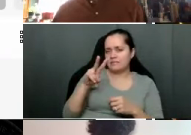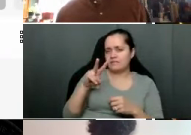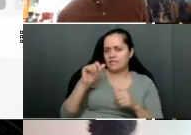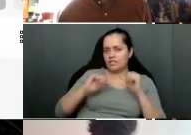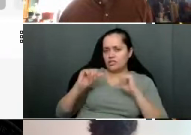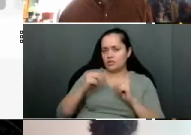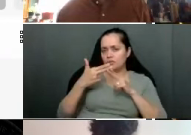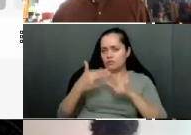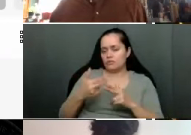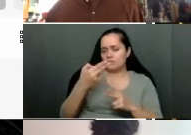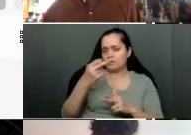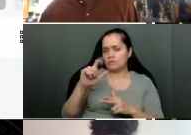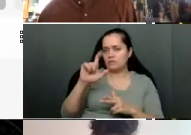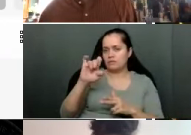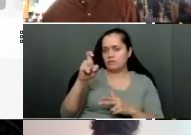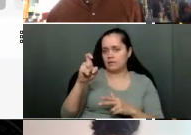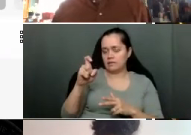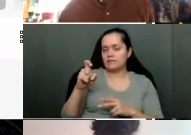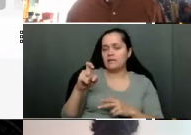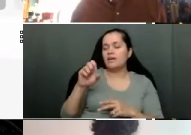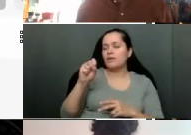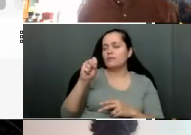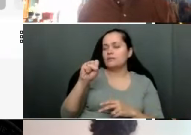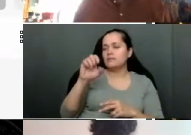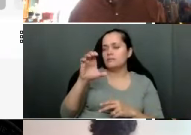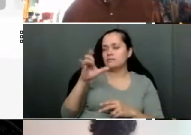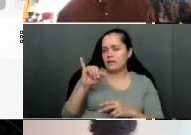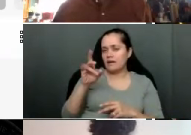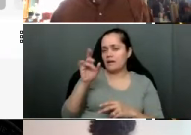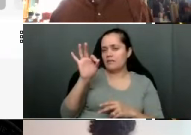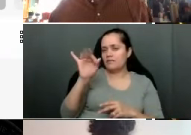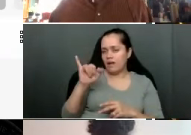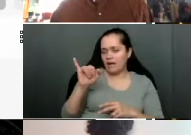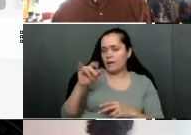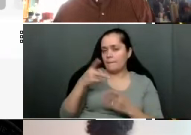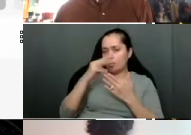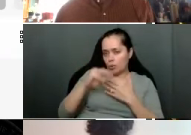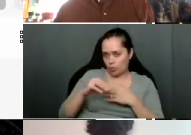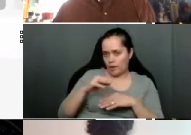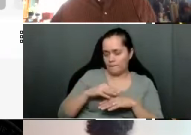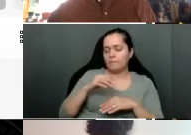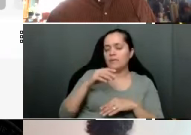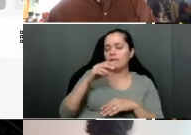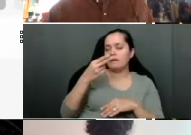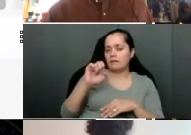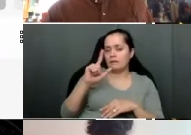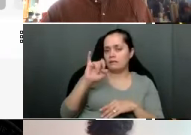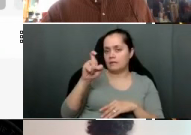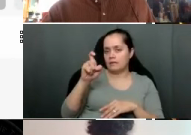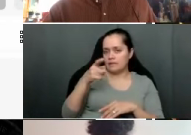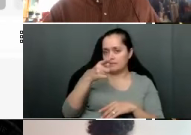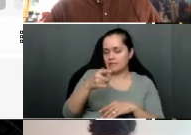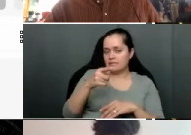called Helix. It was a sci-fi program on the sci-fi channel, Helix. And this